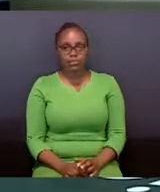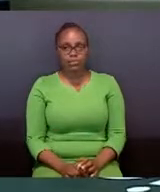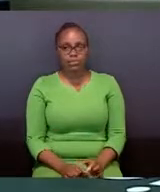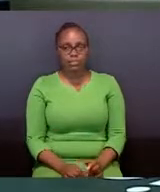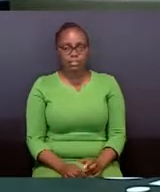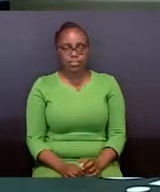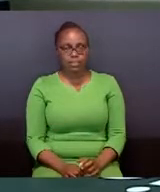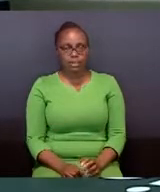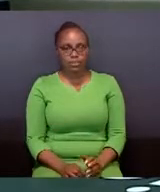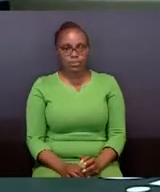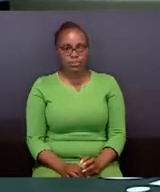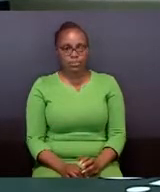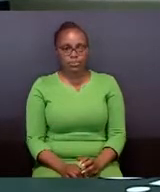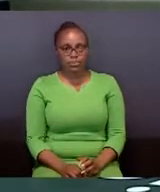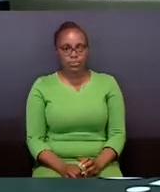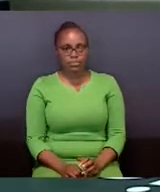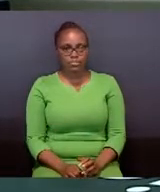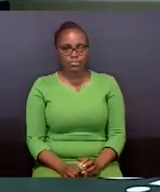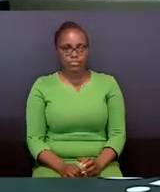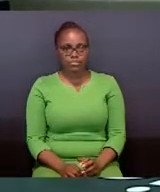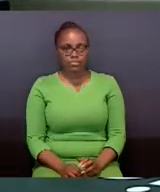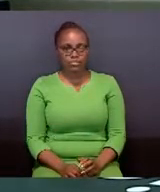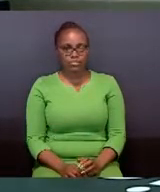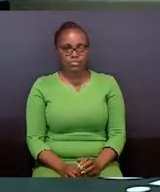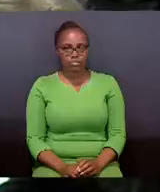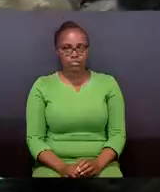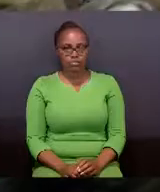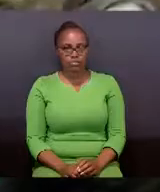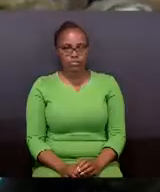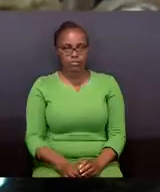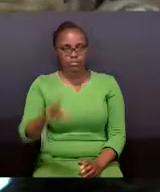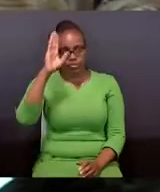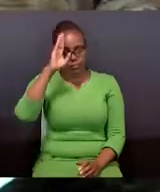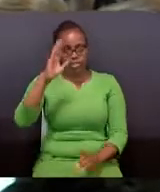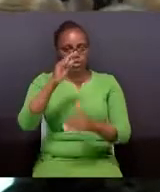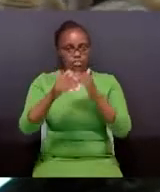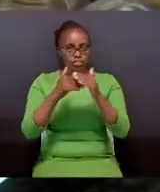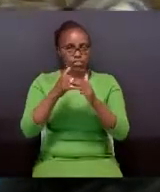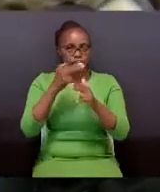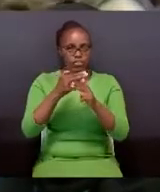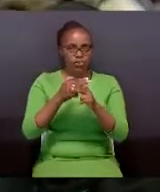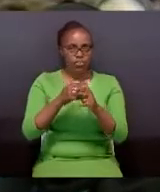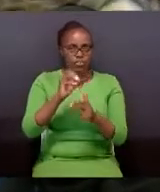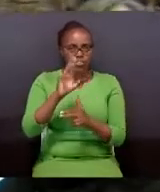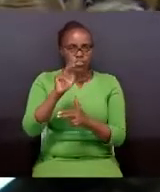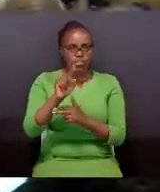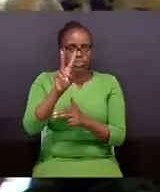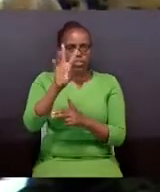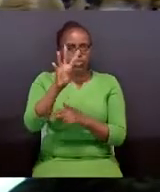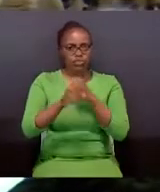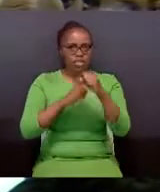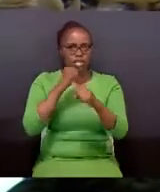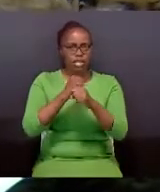Hello, everyone. My name is Ulrich. I'm 24 years